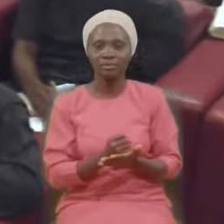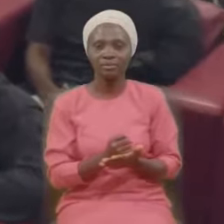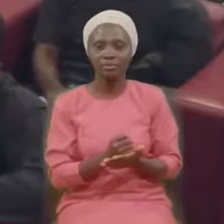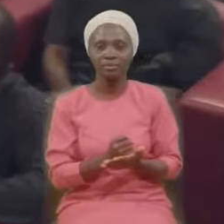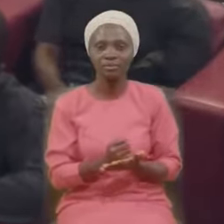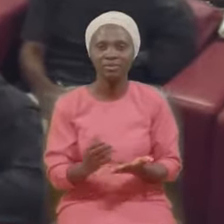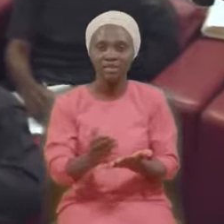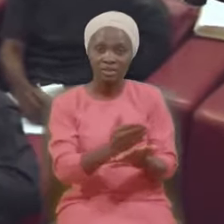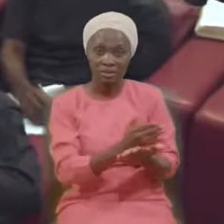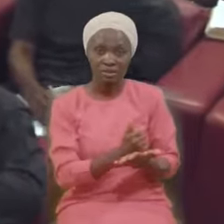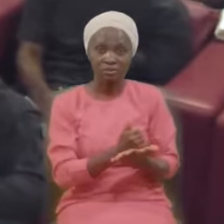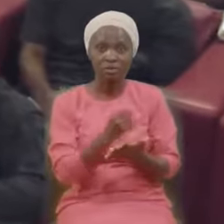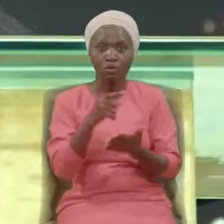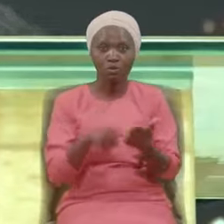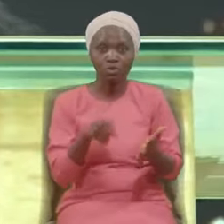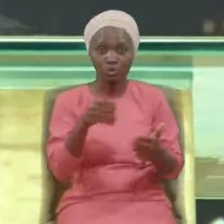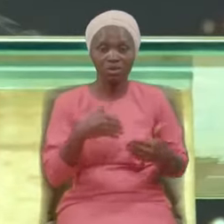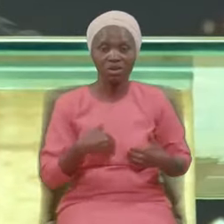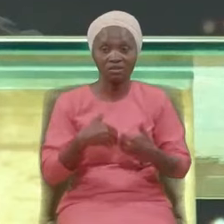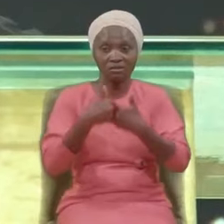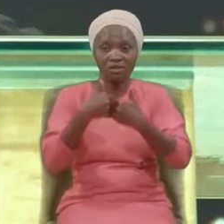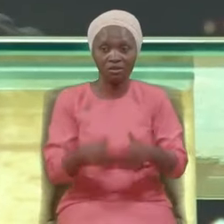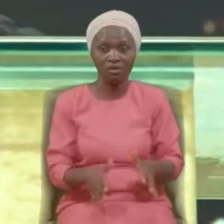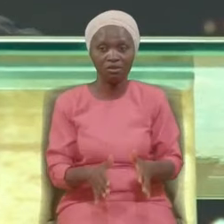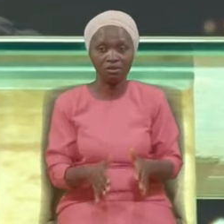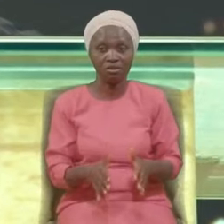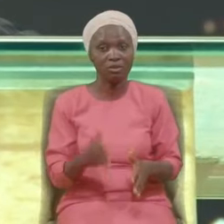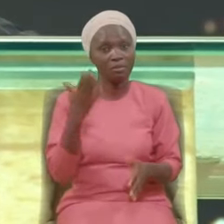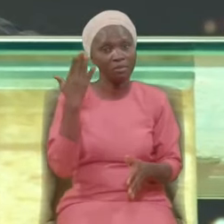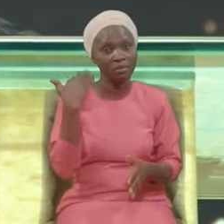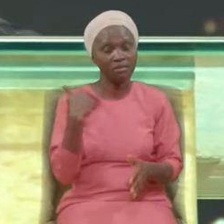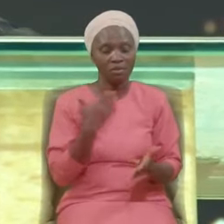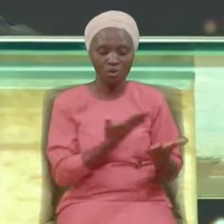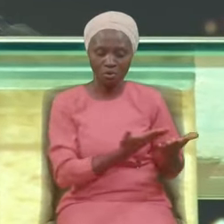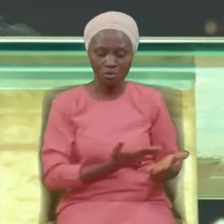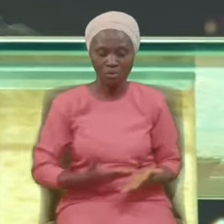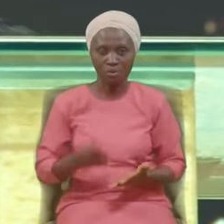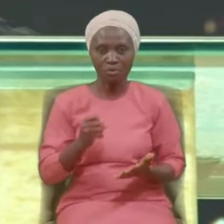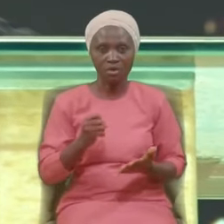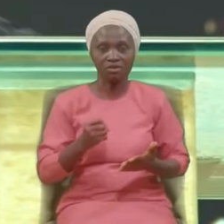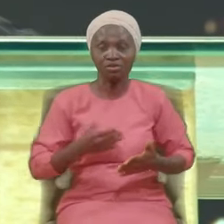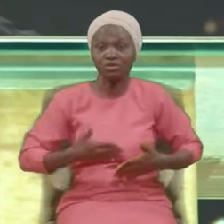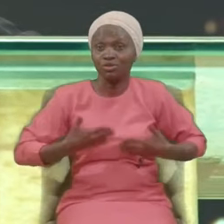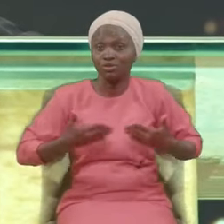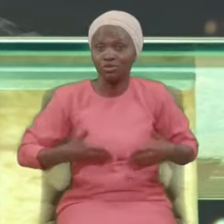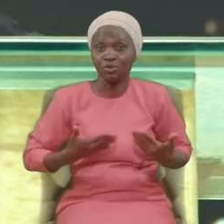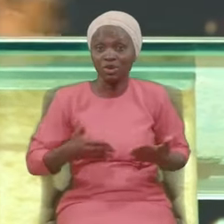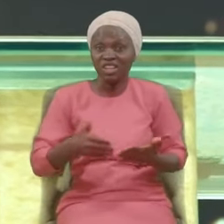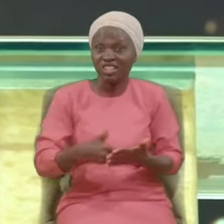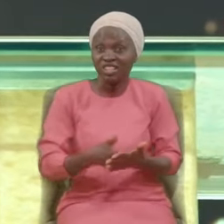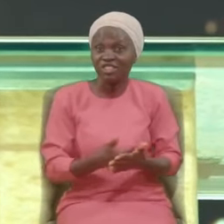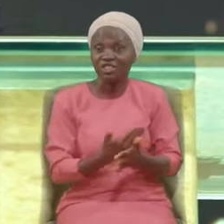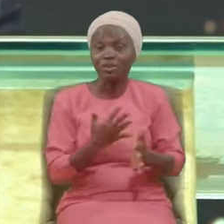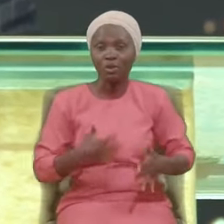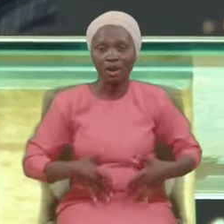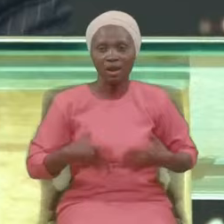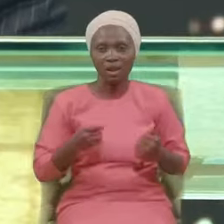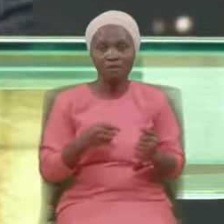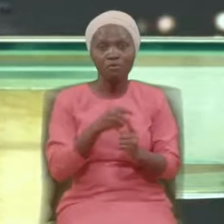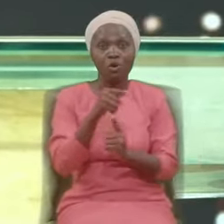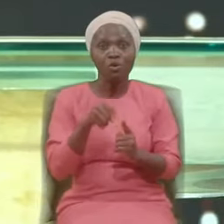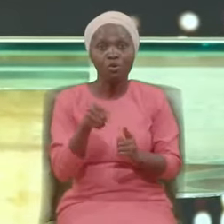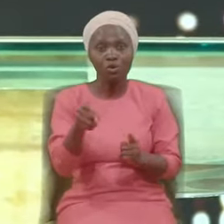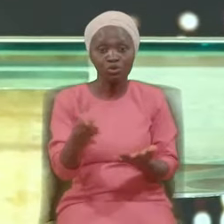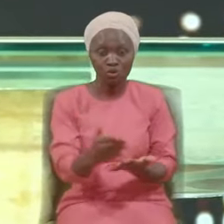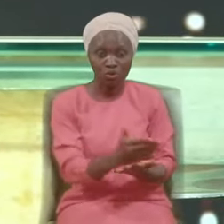Recovering what we have lost brings joy, brings new life. When you recover what you